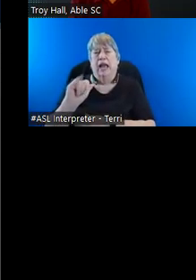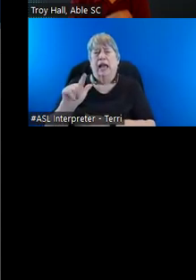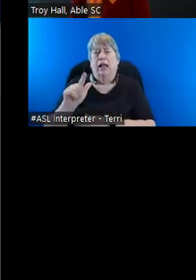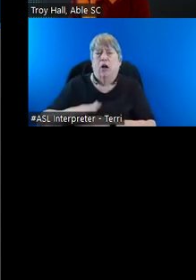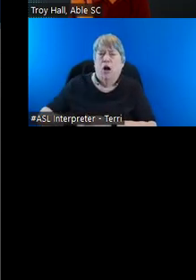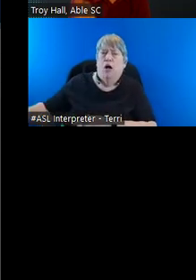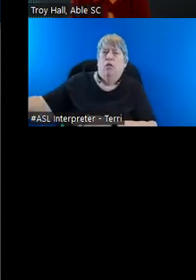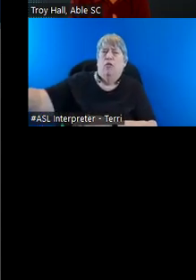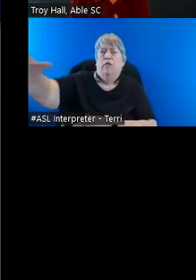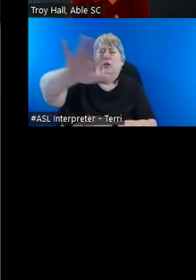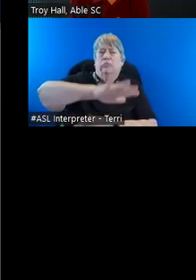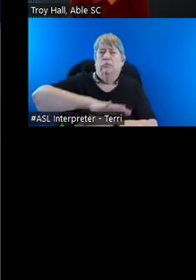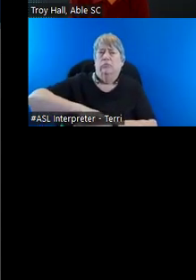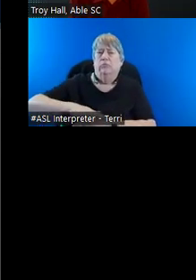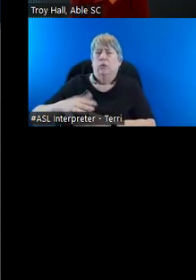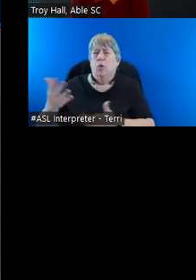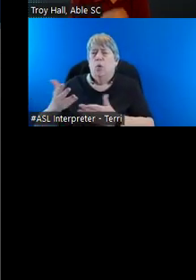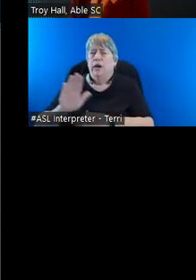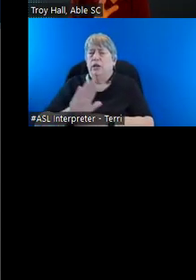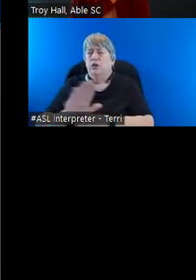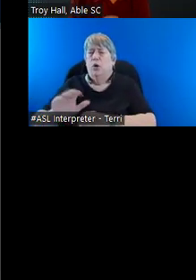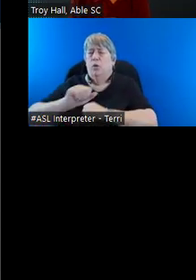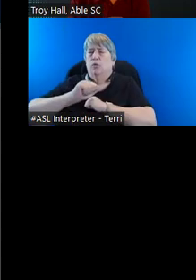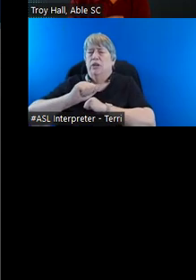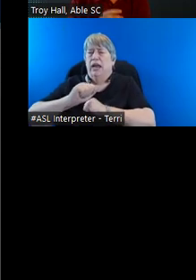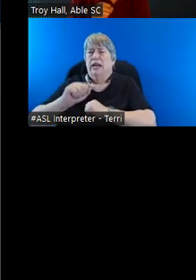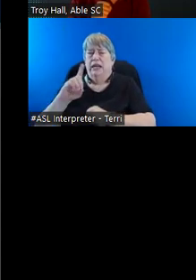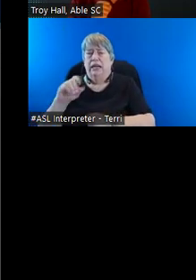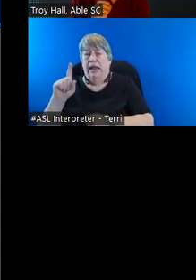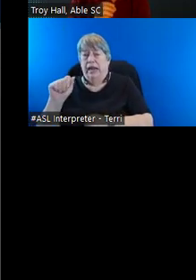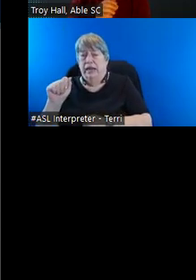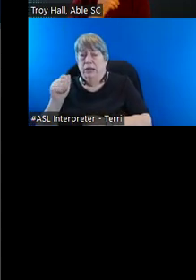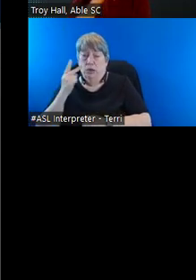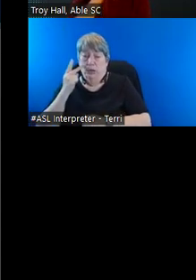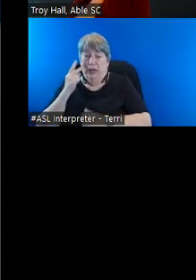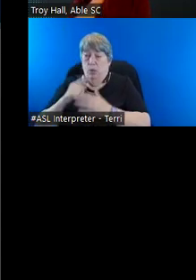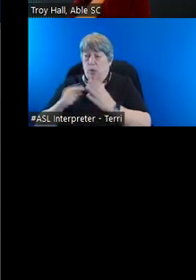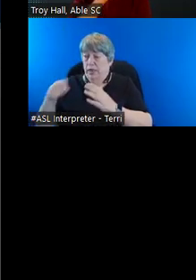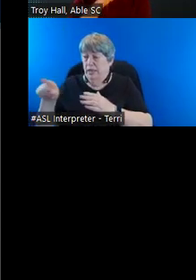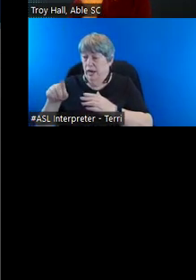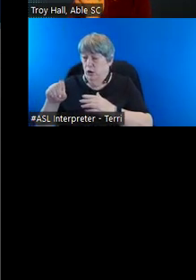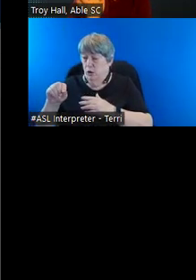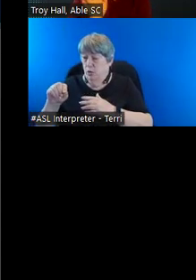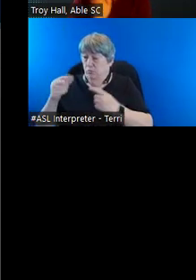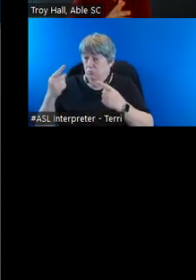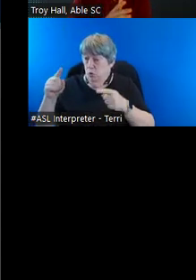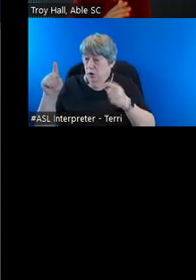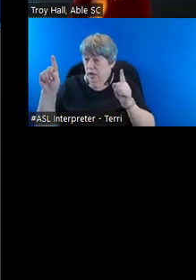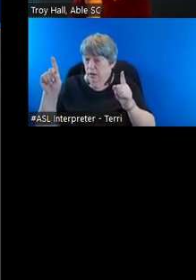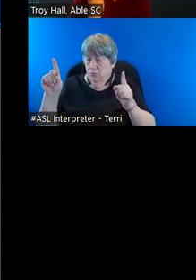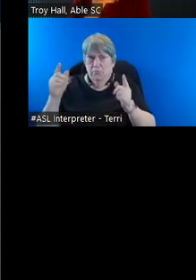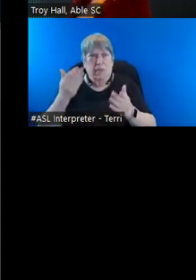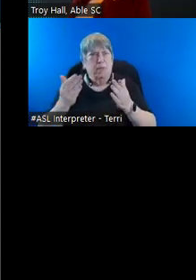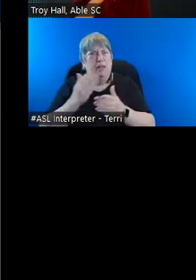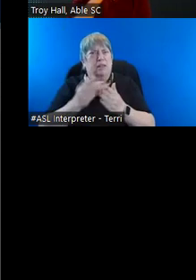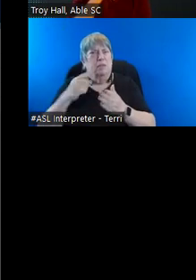asked for some of their protected data to see if what they were doing was working. In fact, some of y'all might have actually